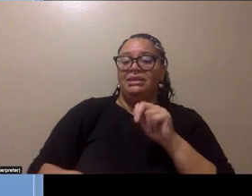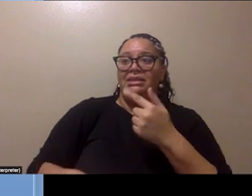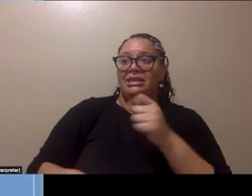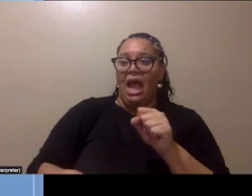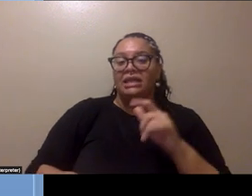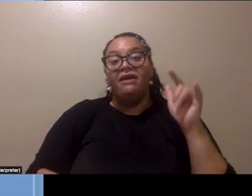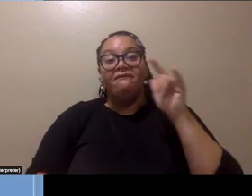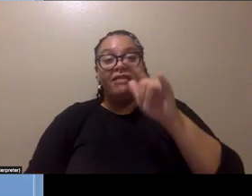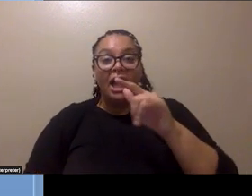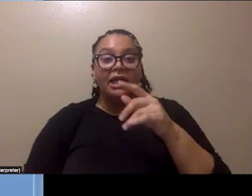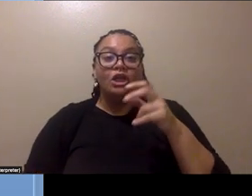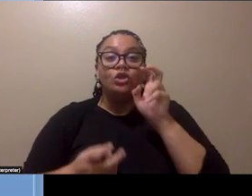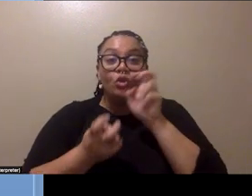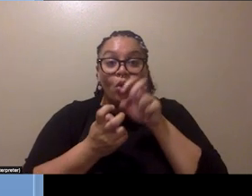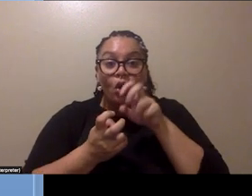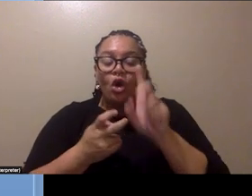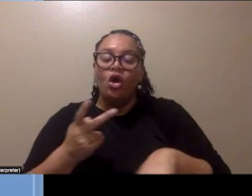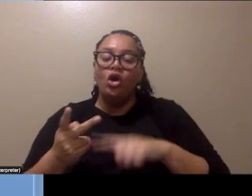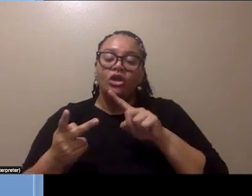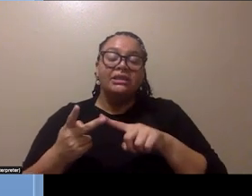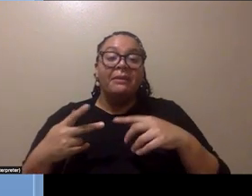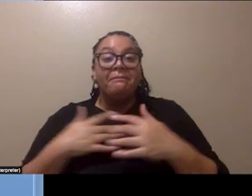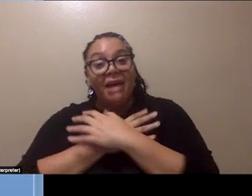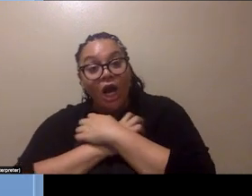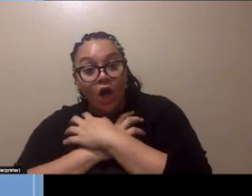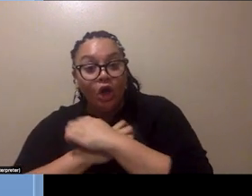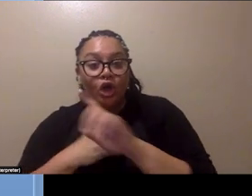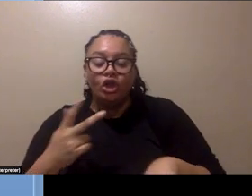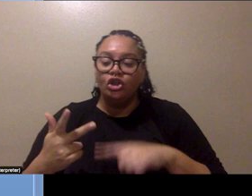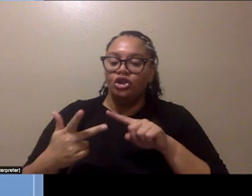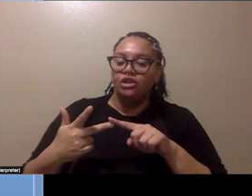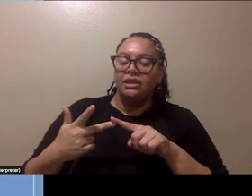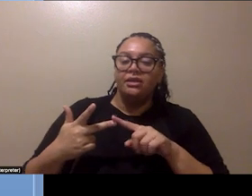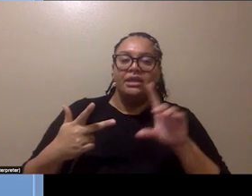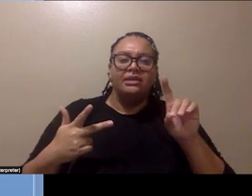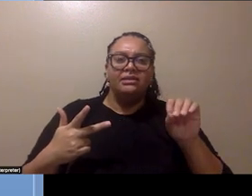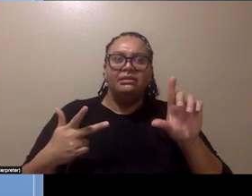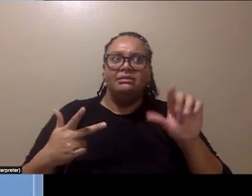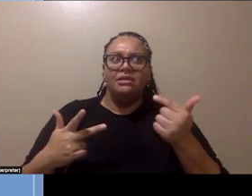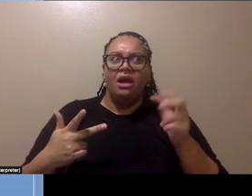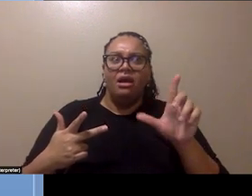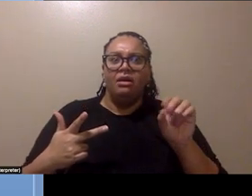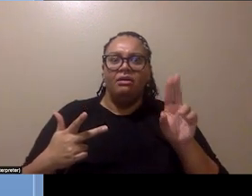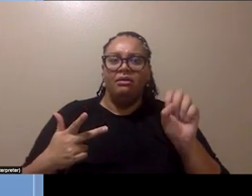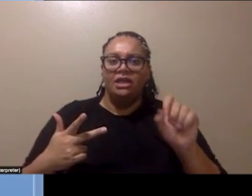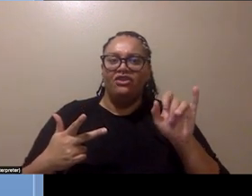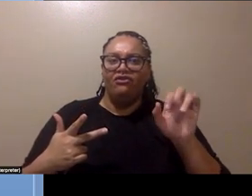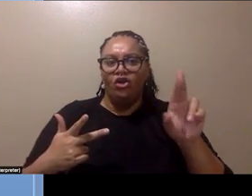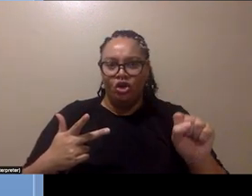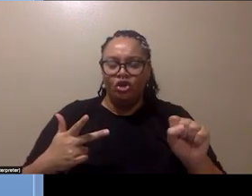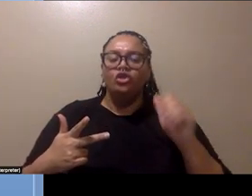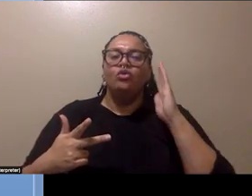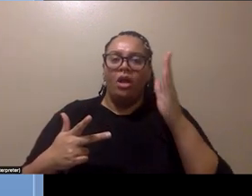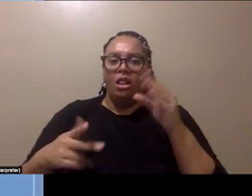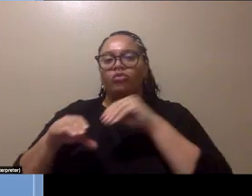Flying squirrels use snags, bears will use snags, Douglas squirrels will use snags. They'll use them for winter